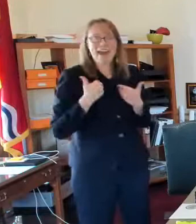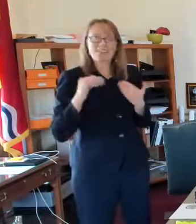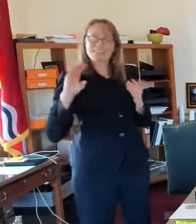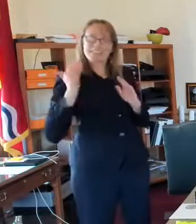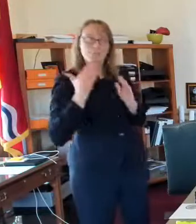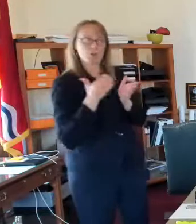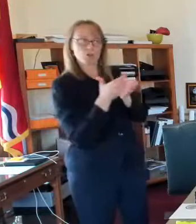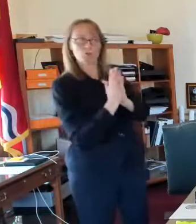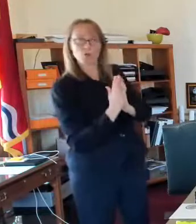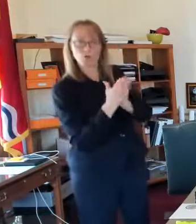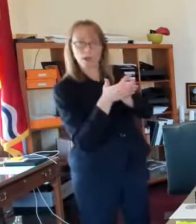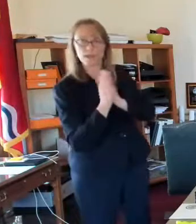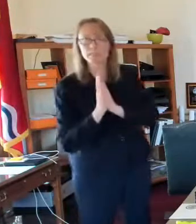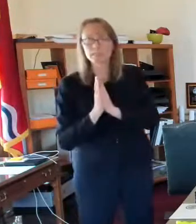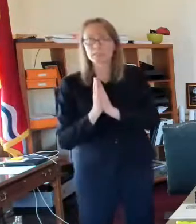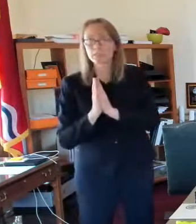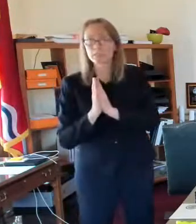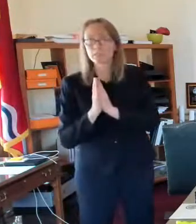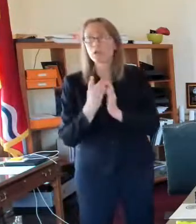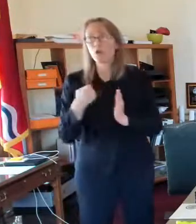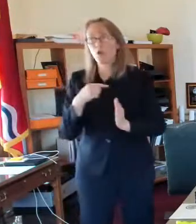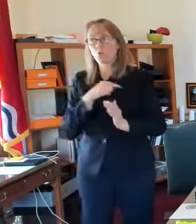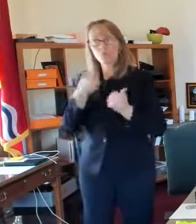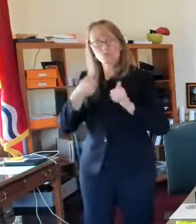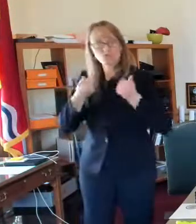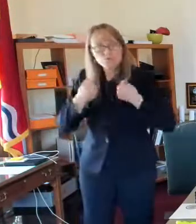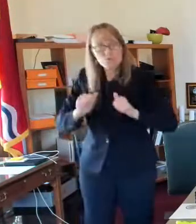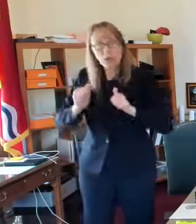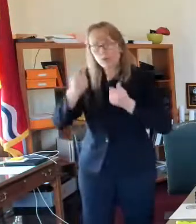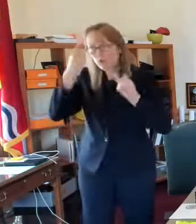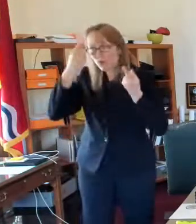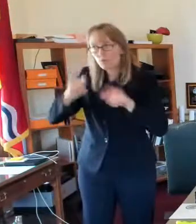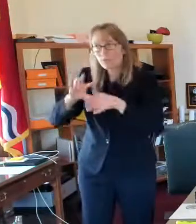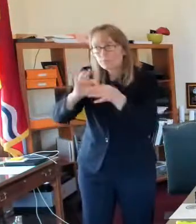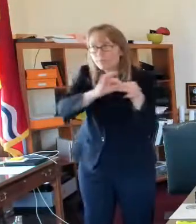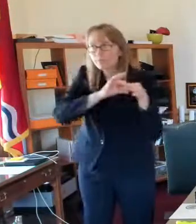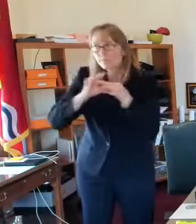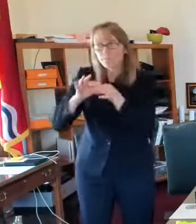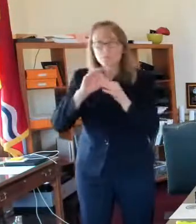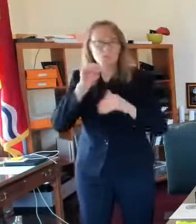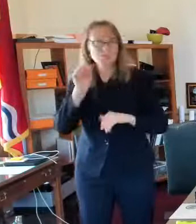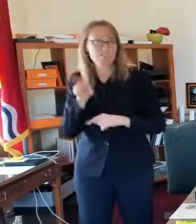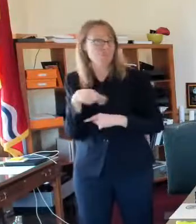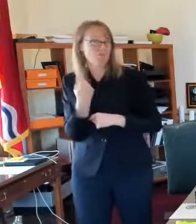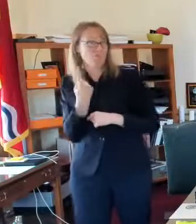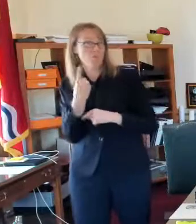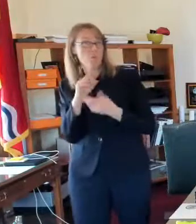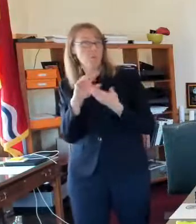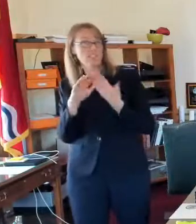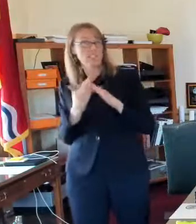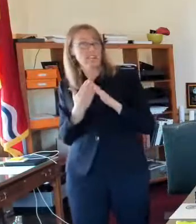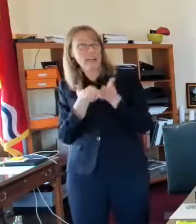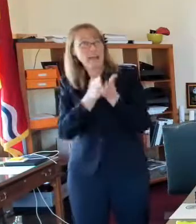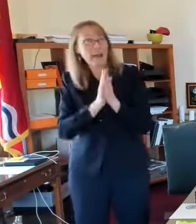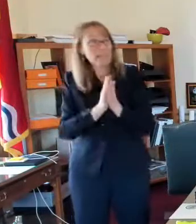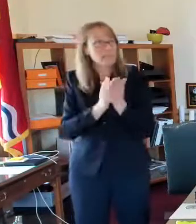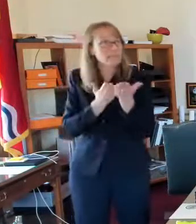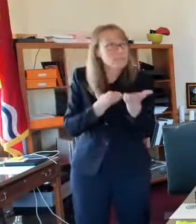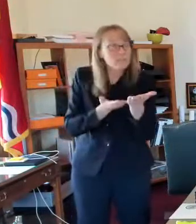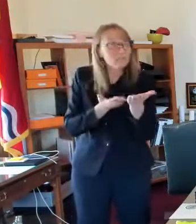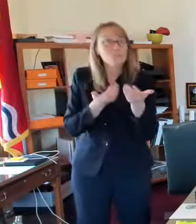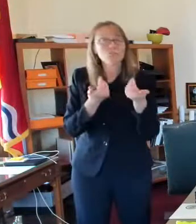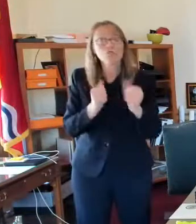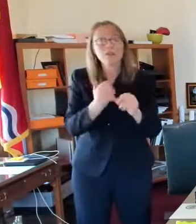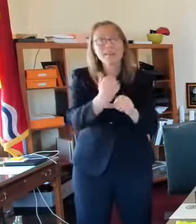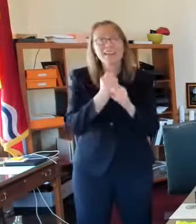try to pull together as a coalition so that it's not just one city there on its own, to try to get